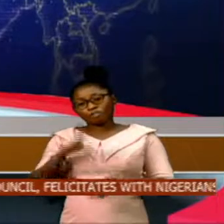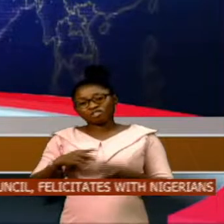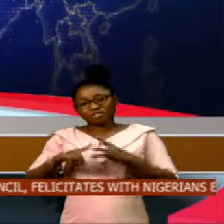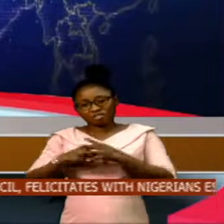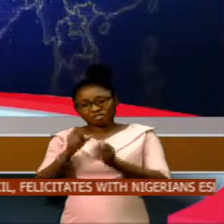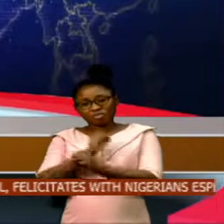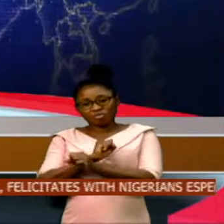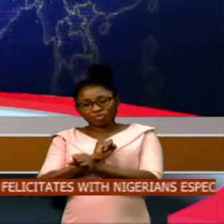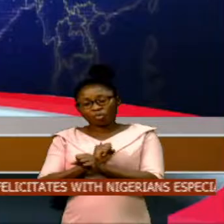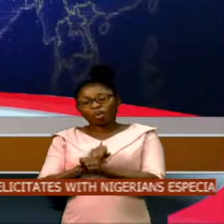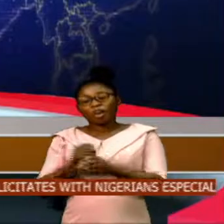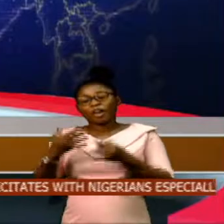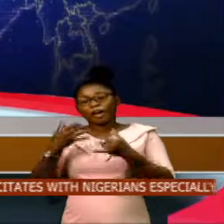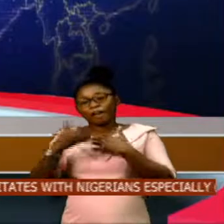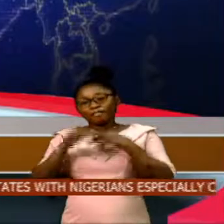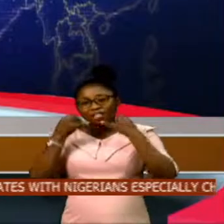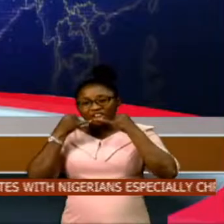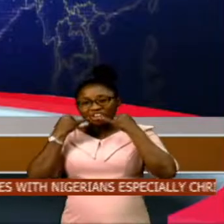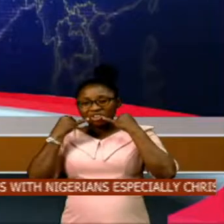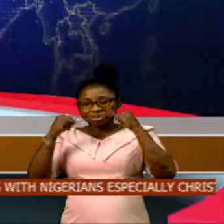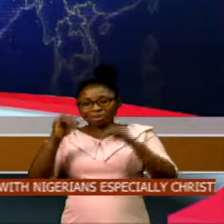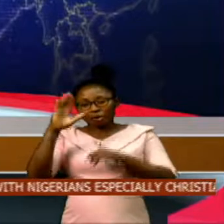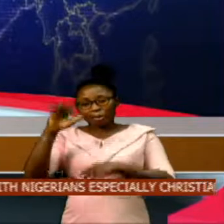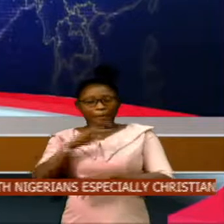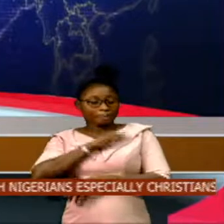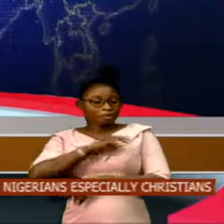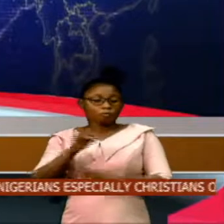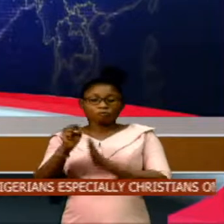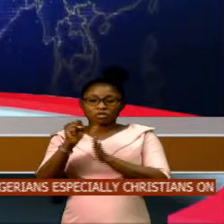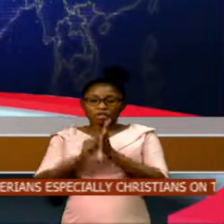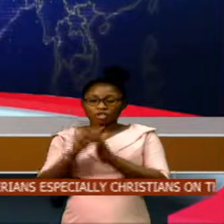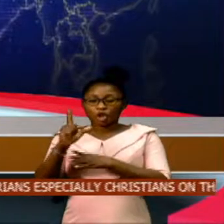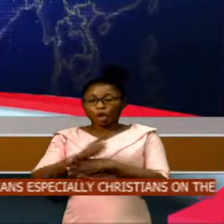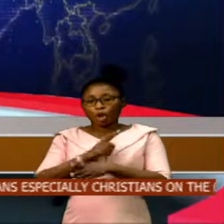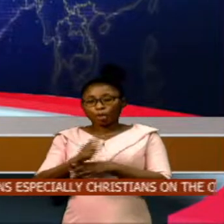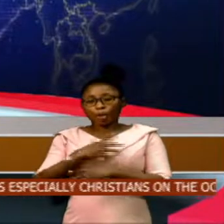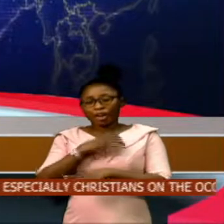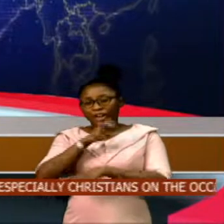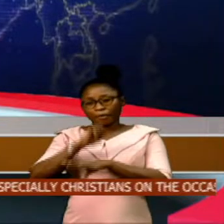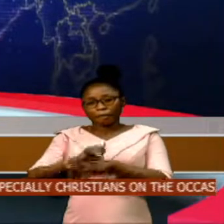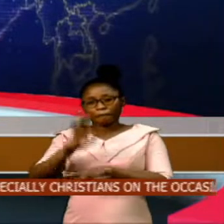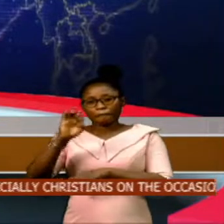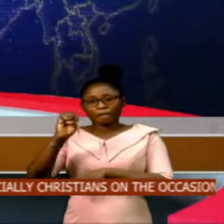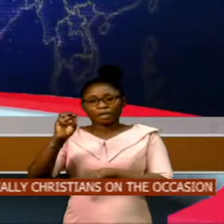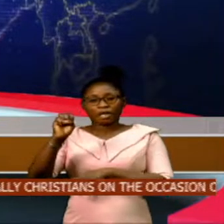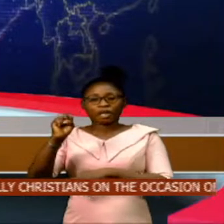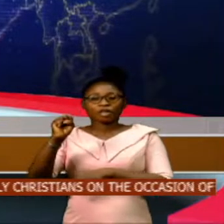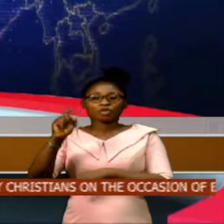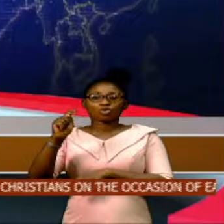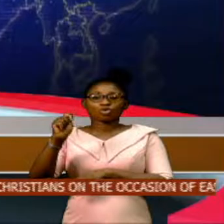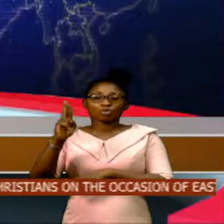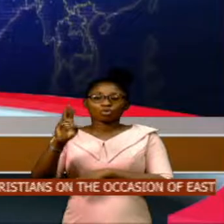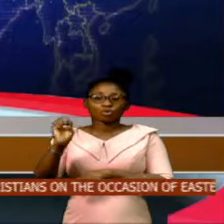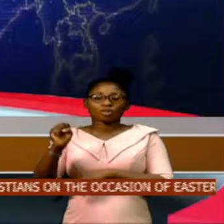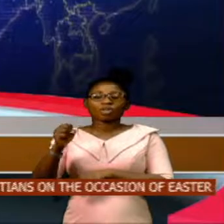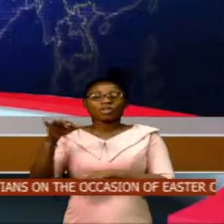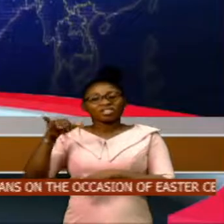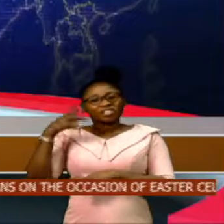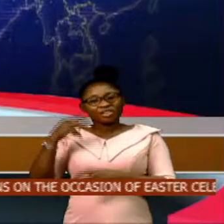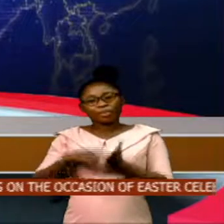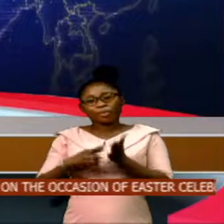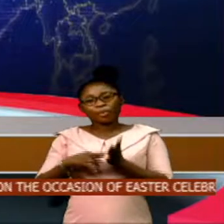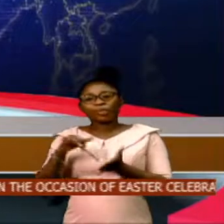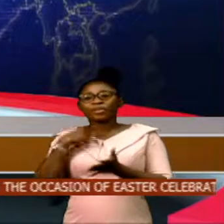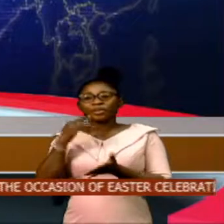duty after being inaugurated by the Minister of State Labour and Employment, Festus Keyamo. Emmanuel Anyimiru quoted the